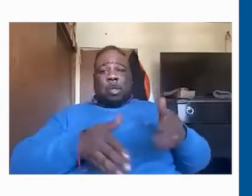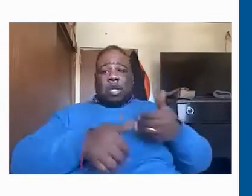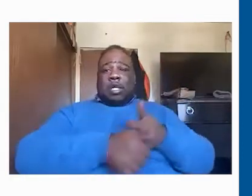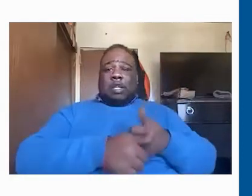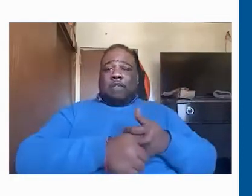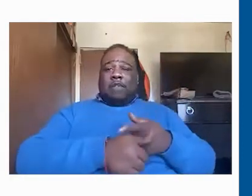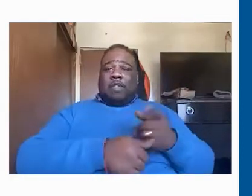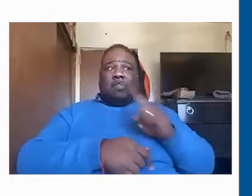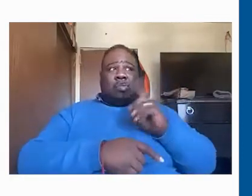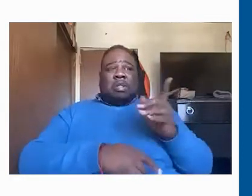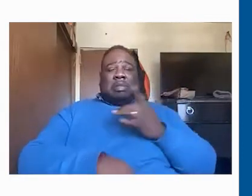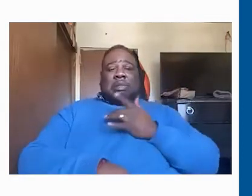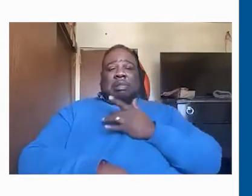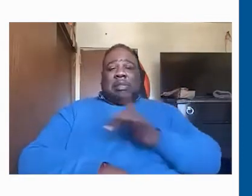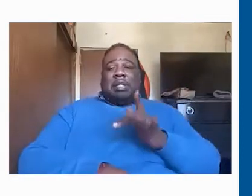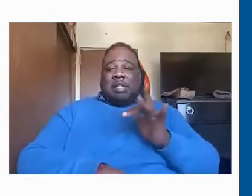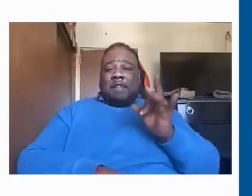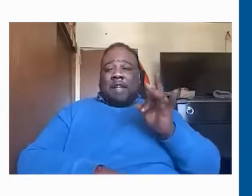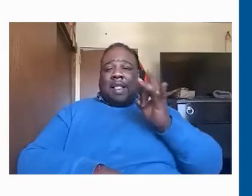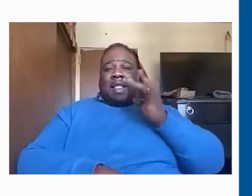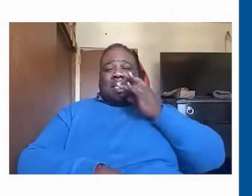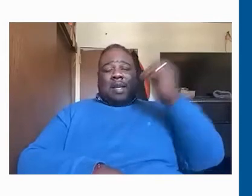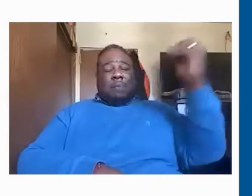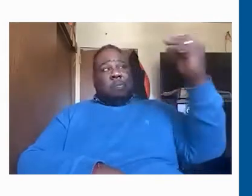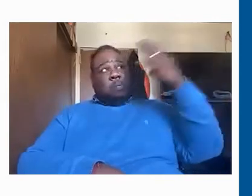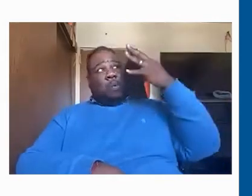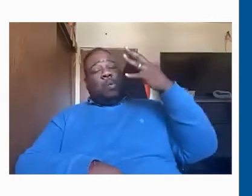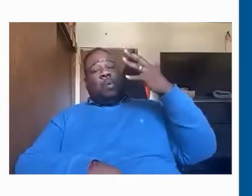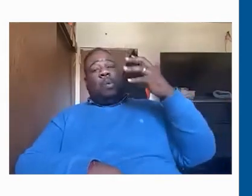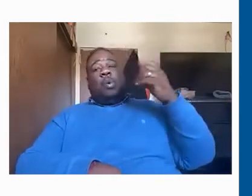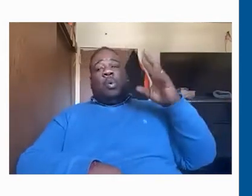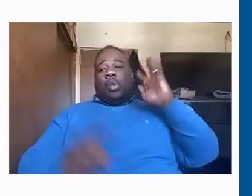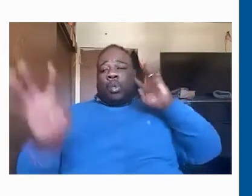occurring stress, which it is a very stressful time during an emergency.